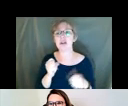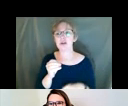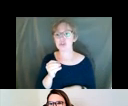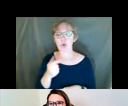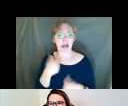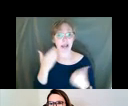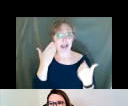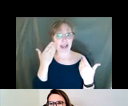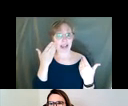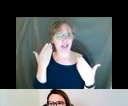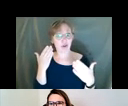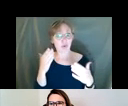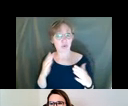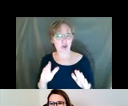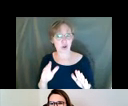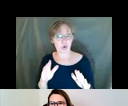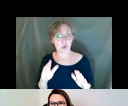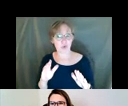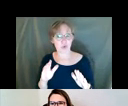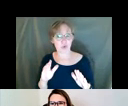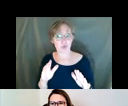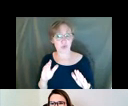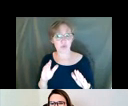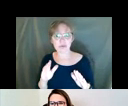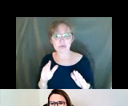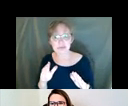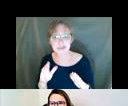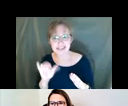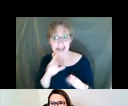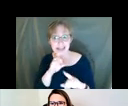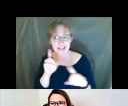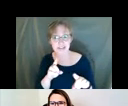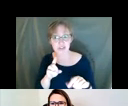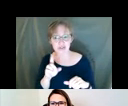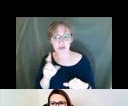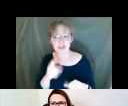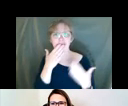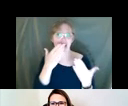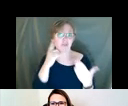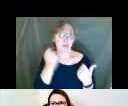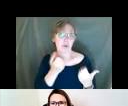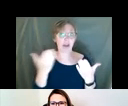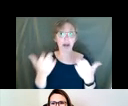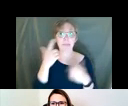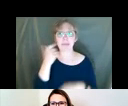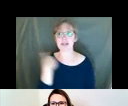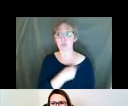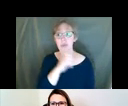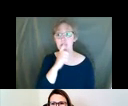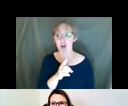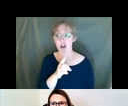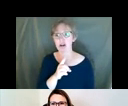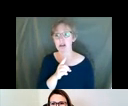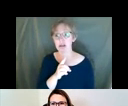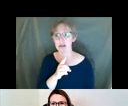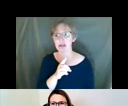know, is it Lillian? Thank you for bringing that up because we are our